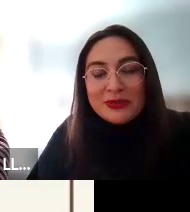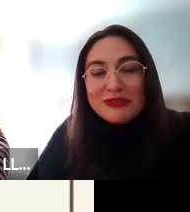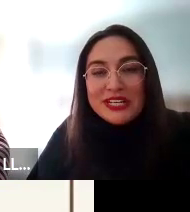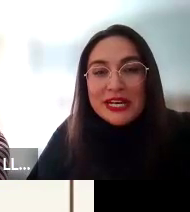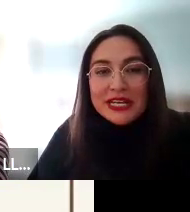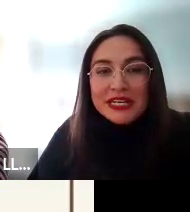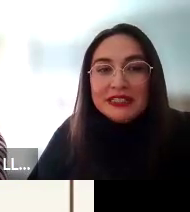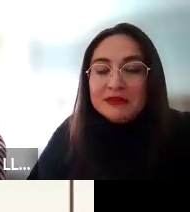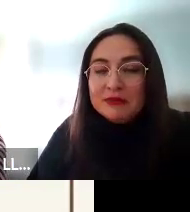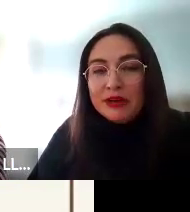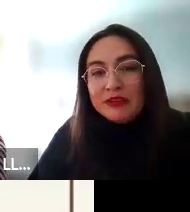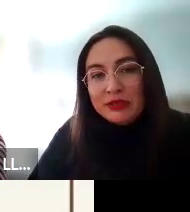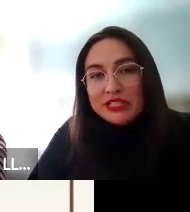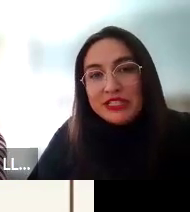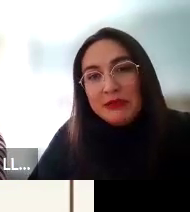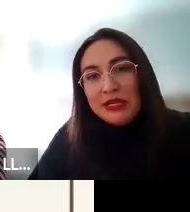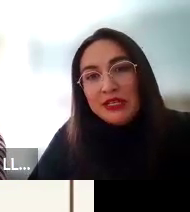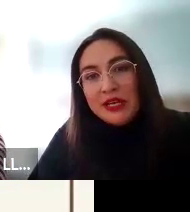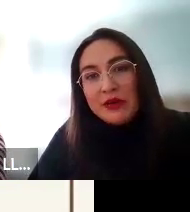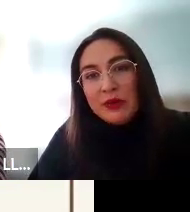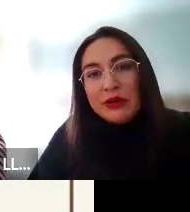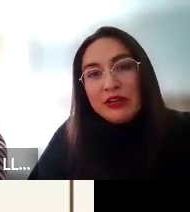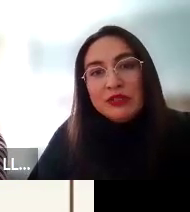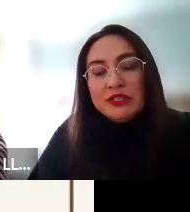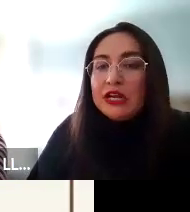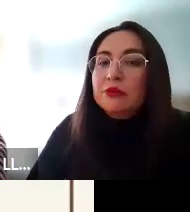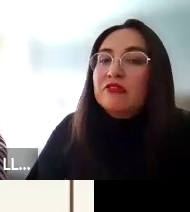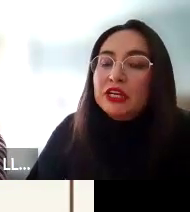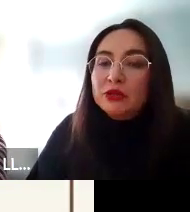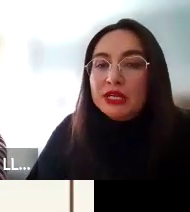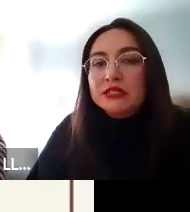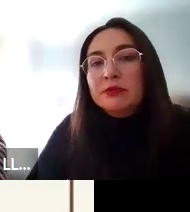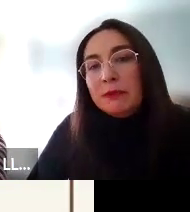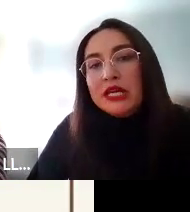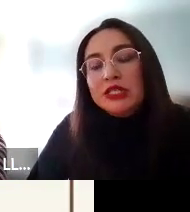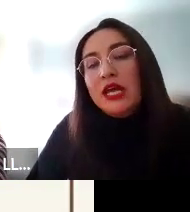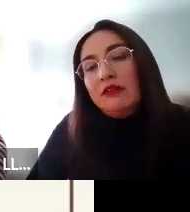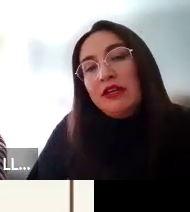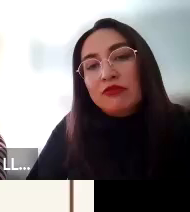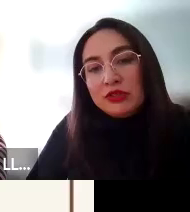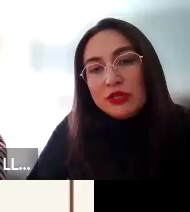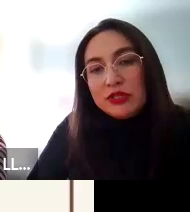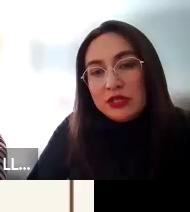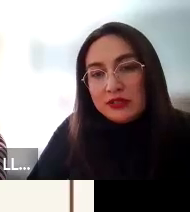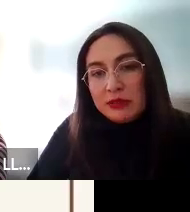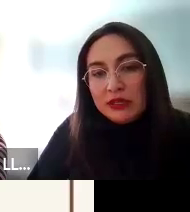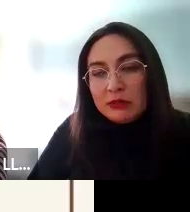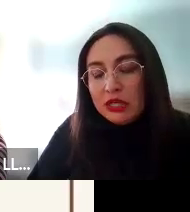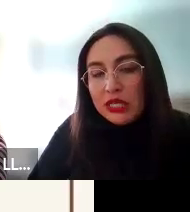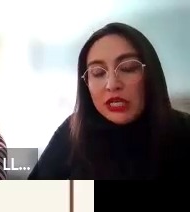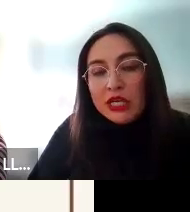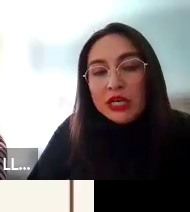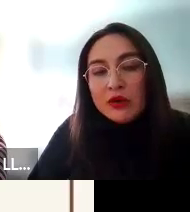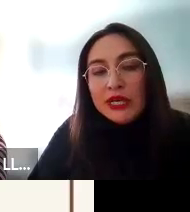So this is one of our taglines and part of our mission statement. We grew out of a desire to provide humanized, compassionate, innovative resources to the